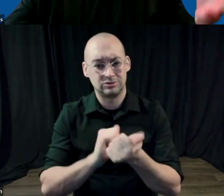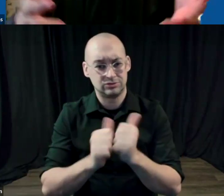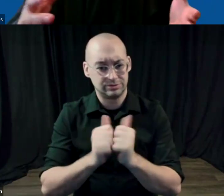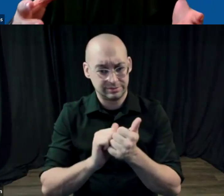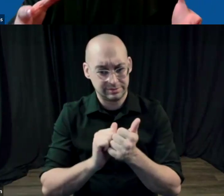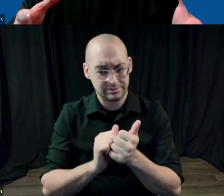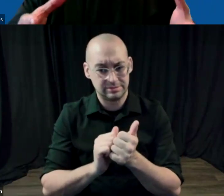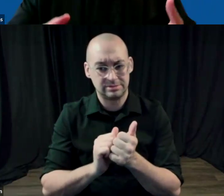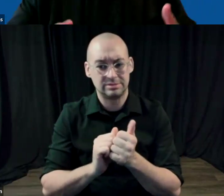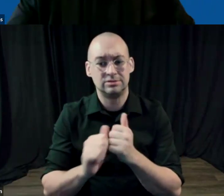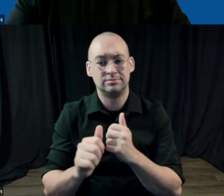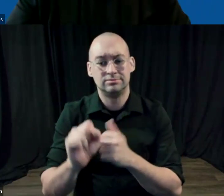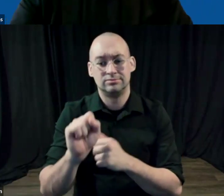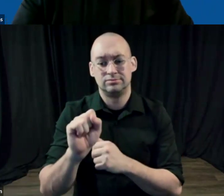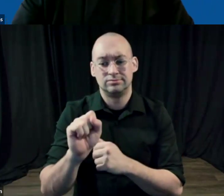and spur